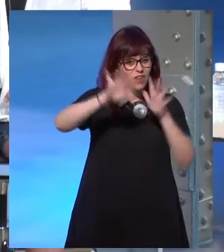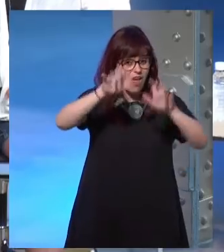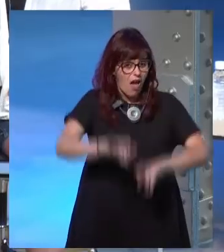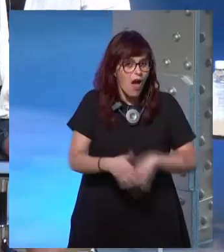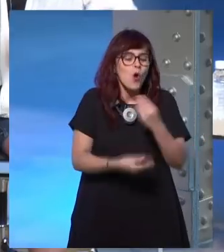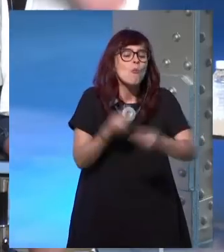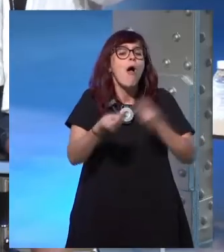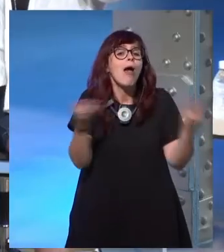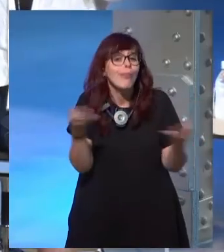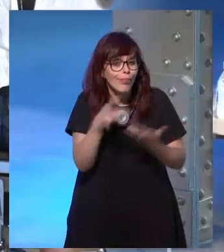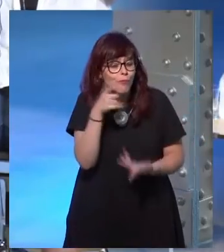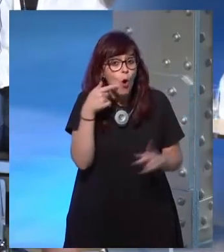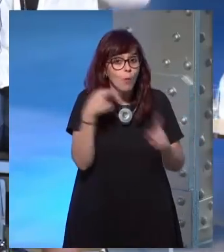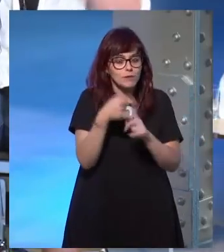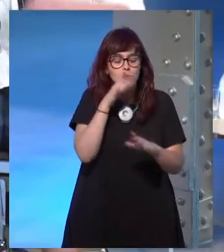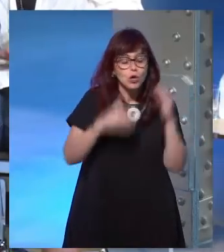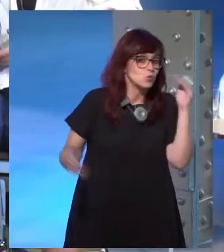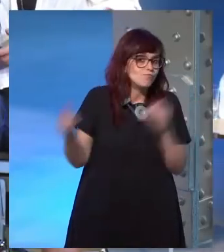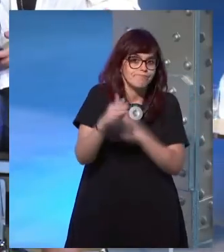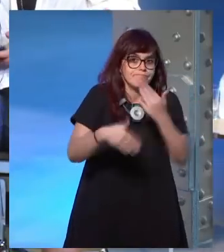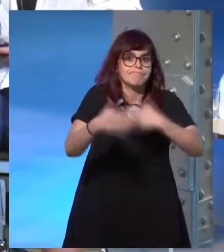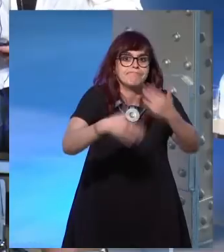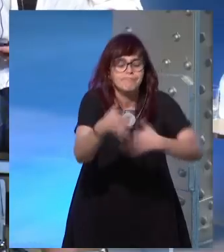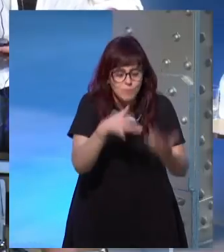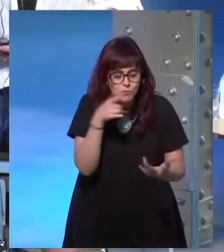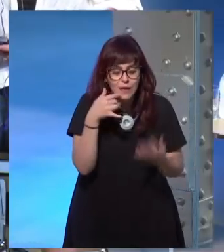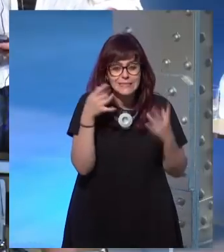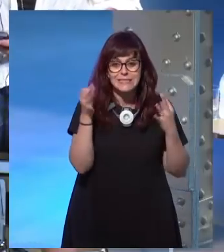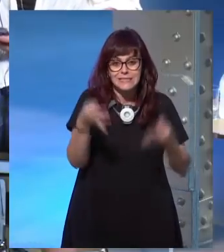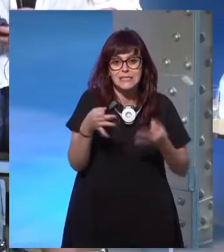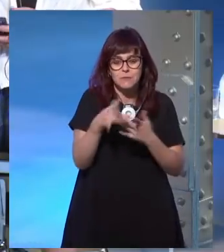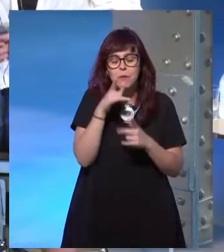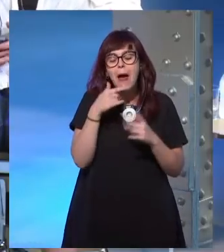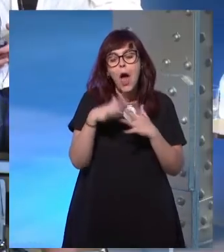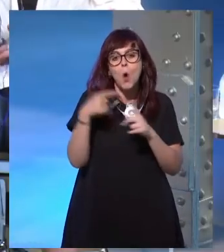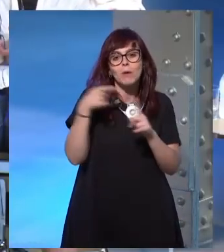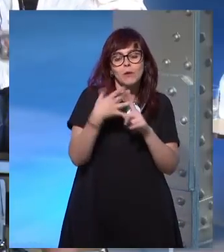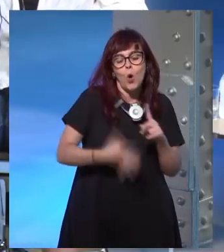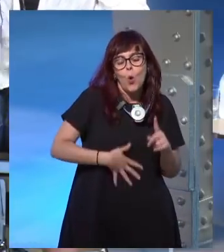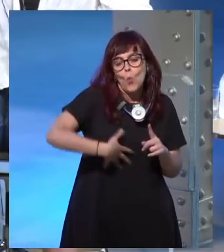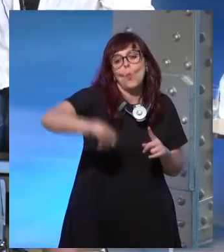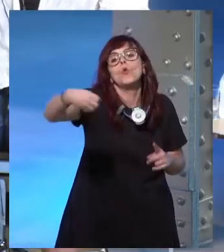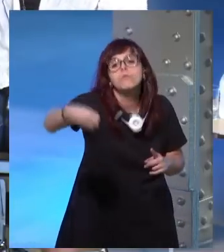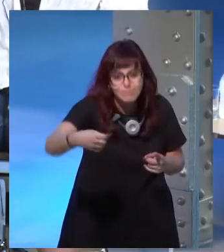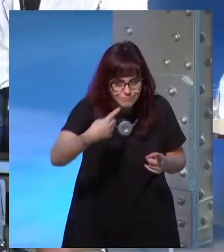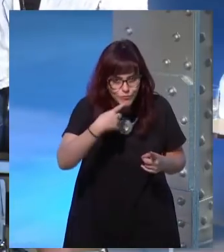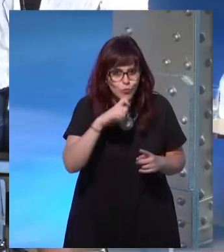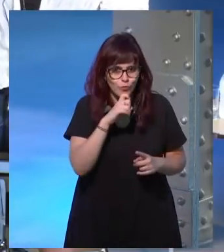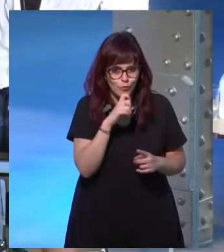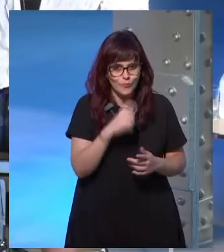your routine, or how can you cope with this condition?